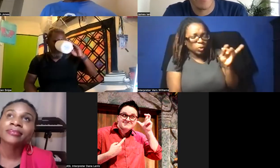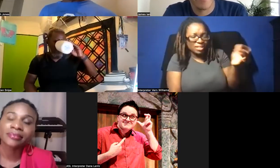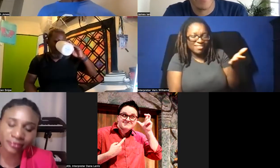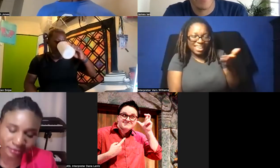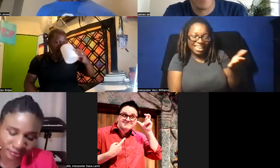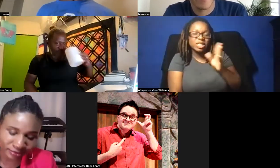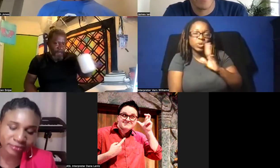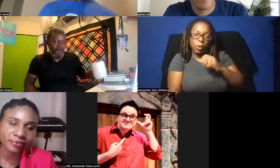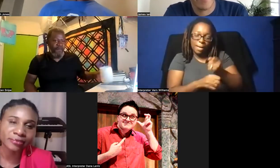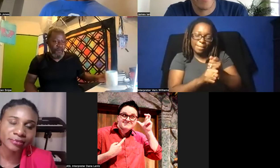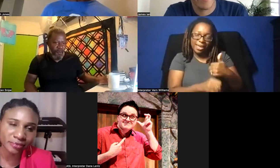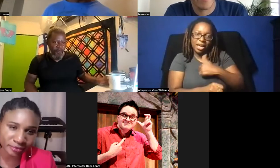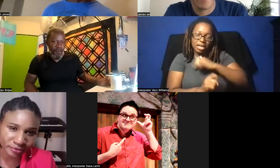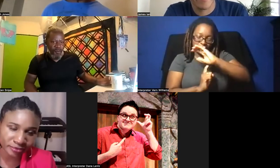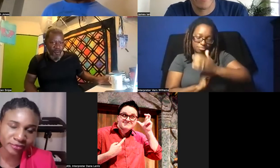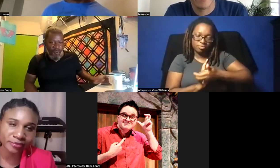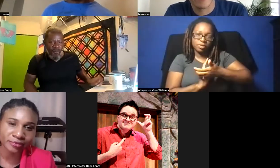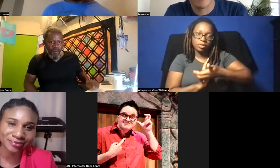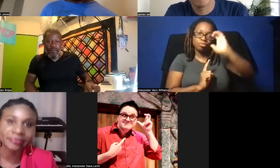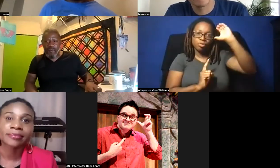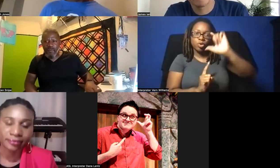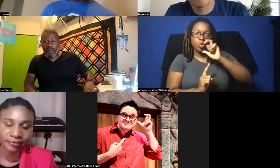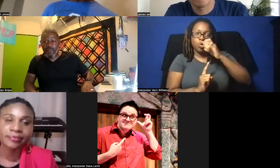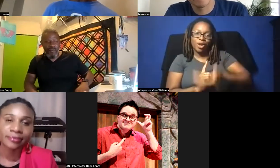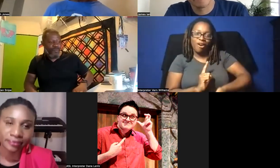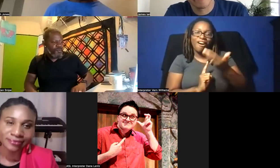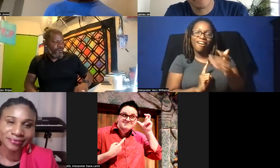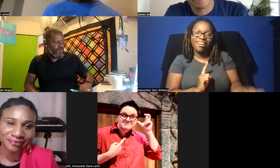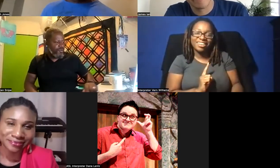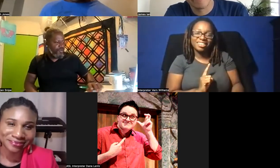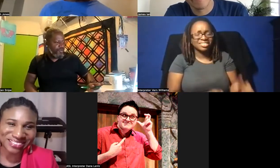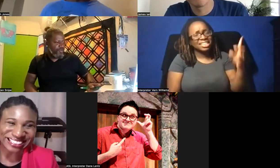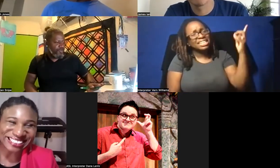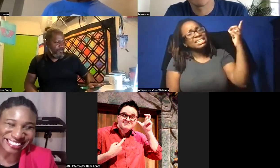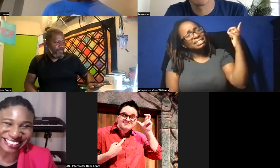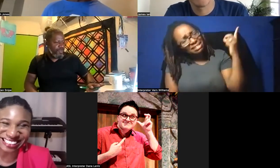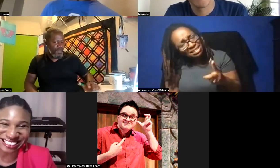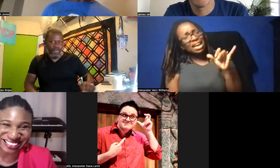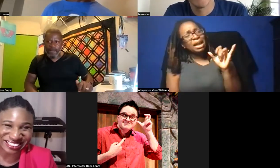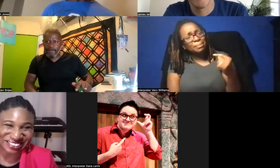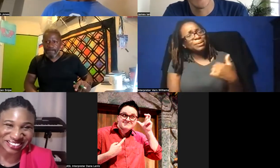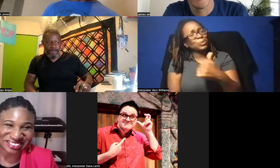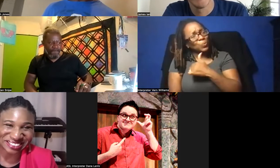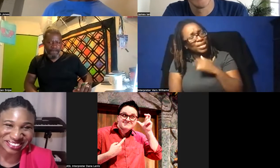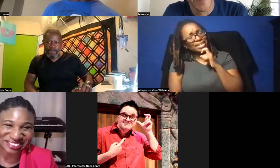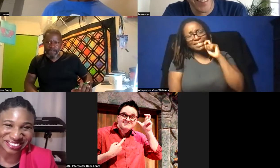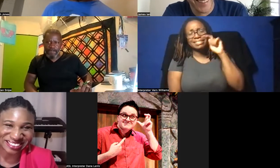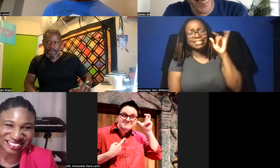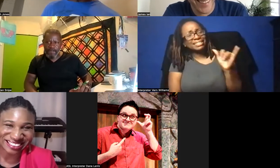we are. Aspirationally, damn it, we sexy. And we almost cursed on live.